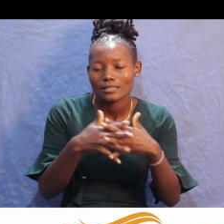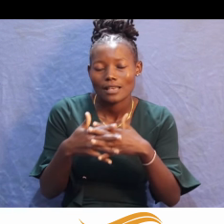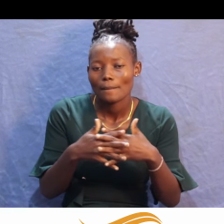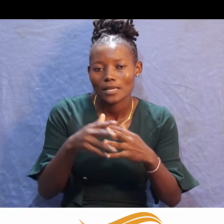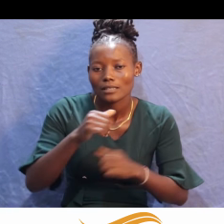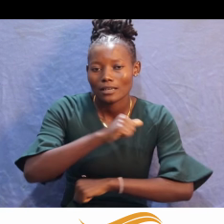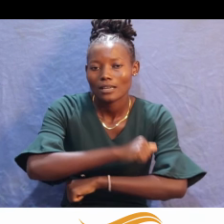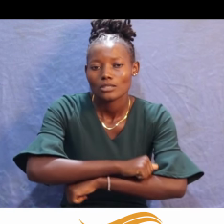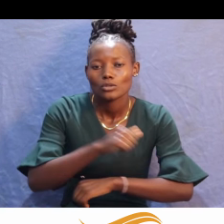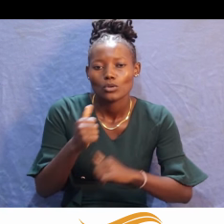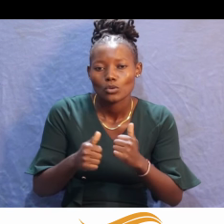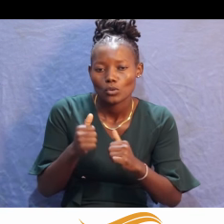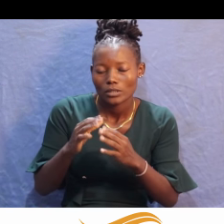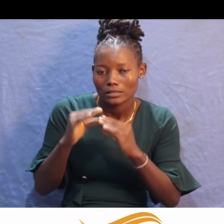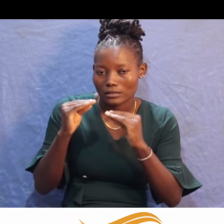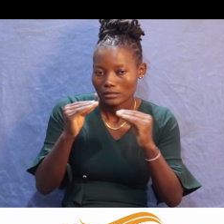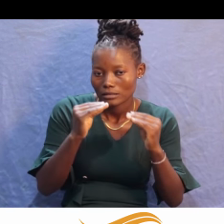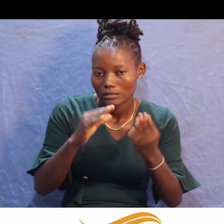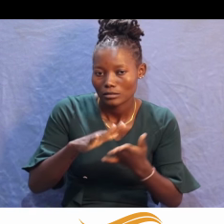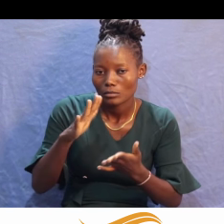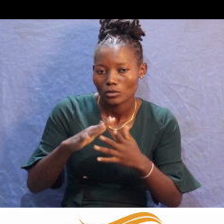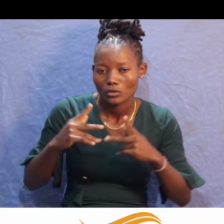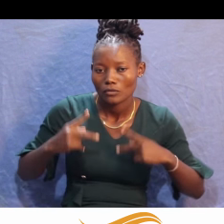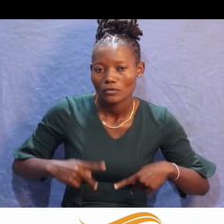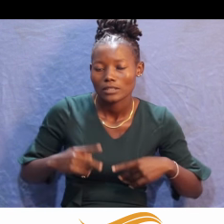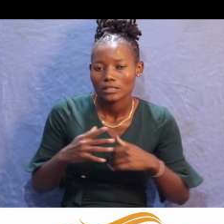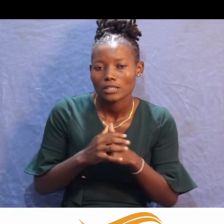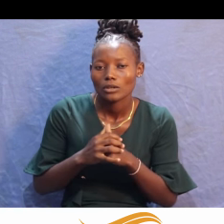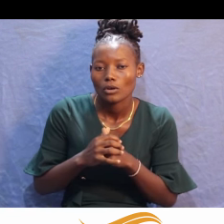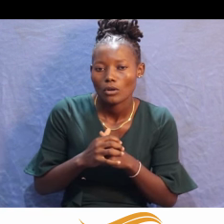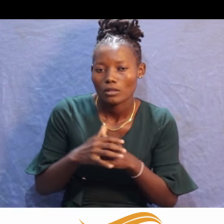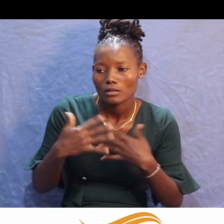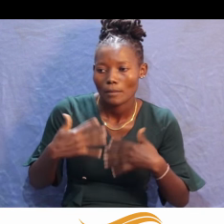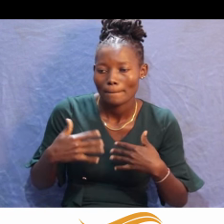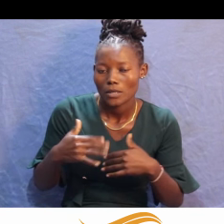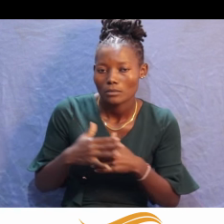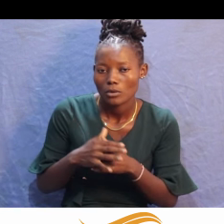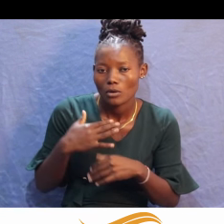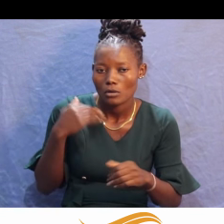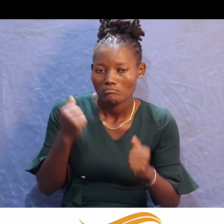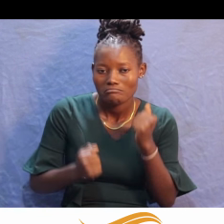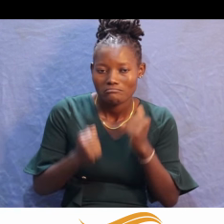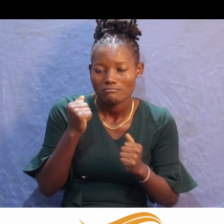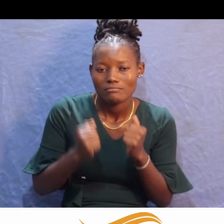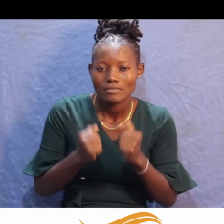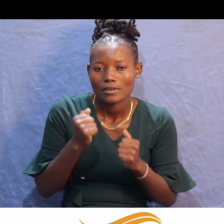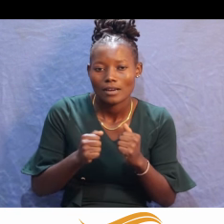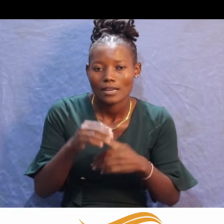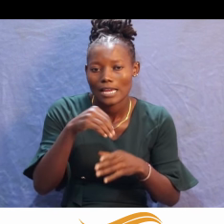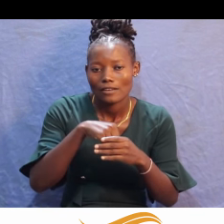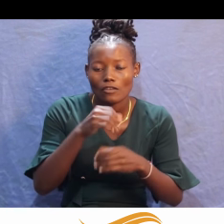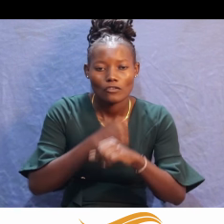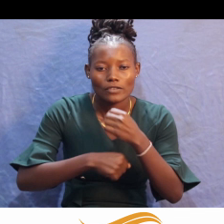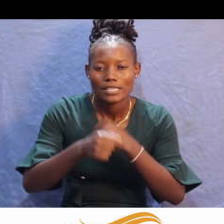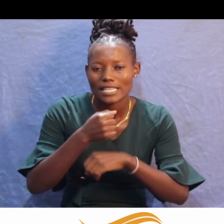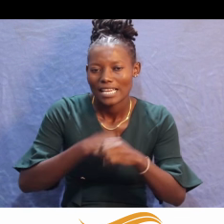their pulmonary physiology and pathophysiology. I'm a runner, a marathon runner, and been involved in exercise my whole life.